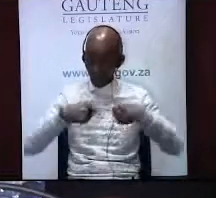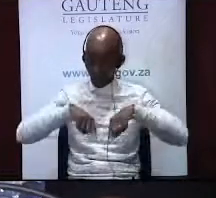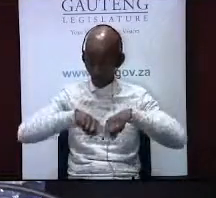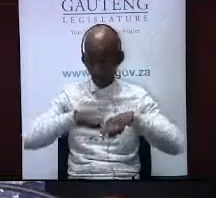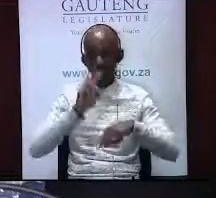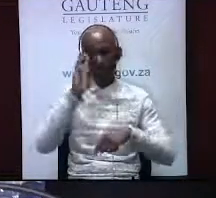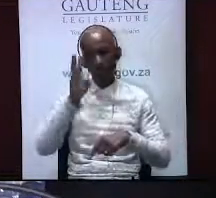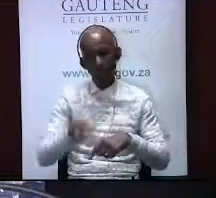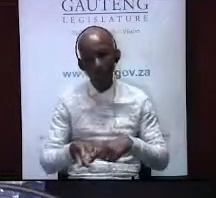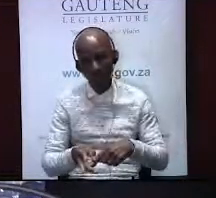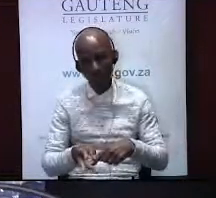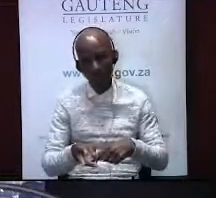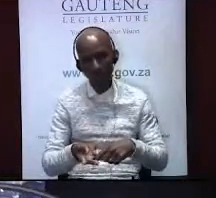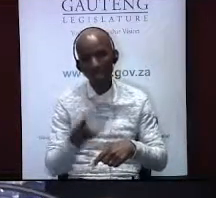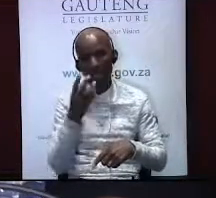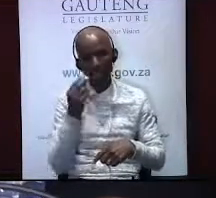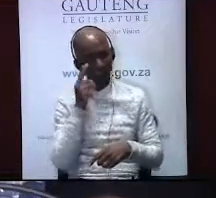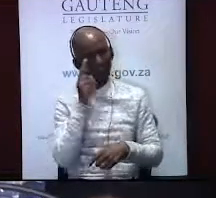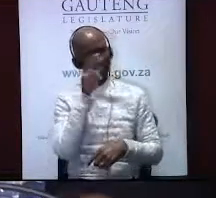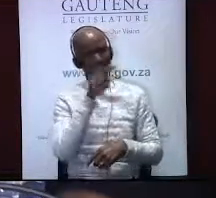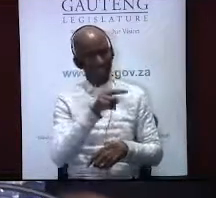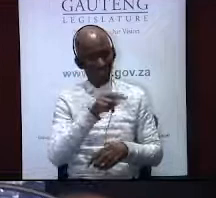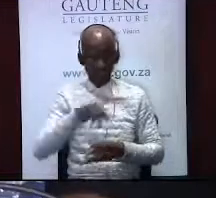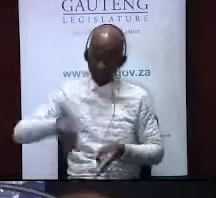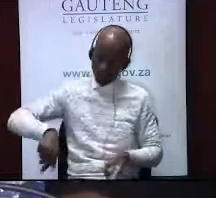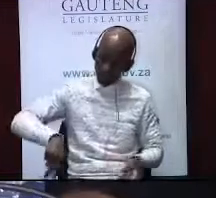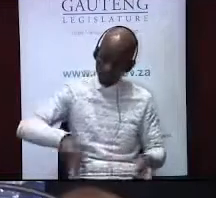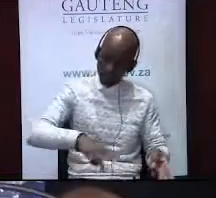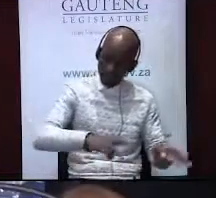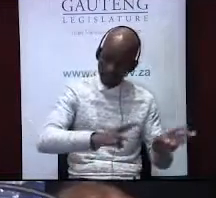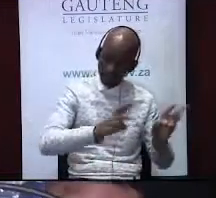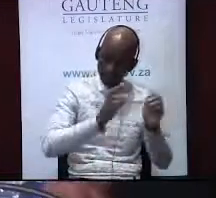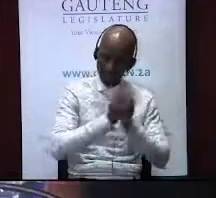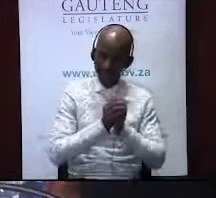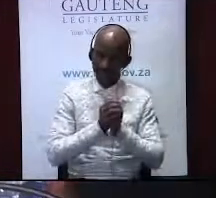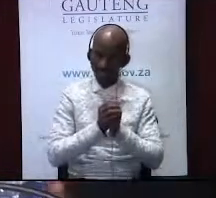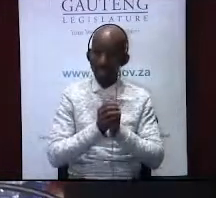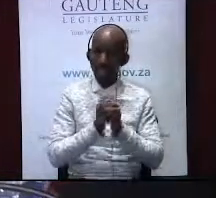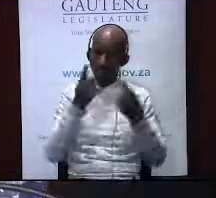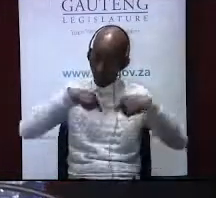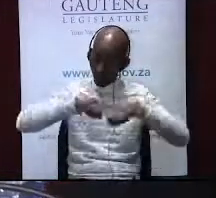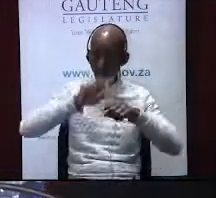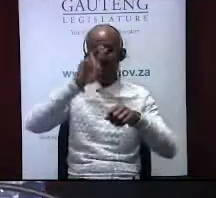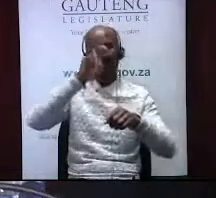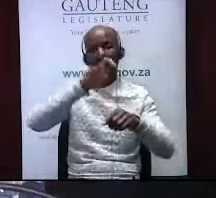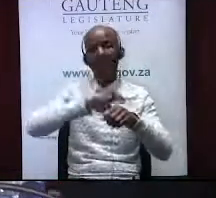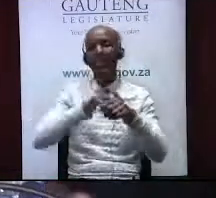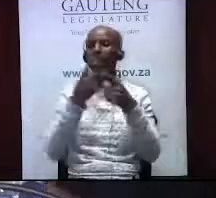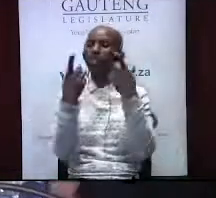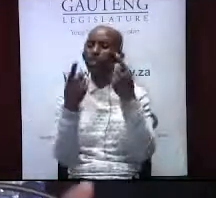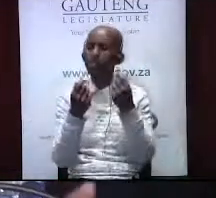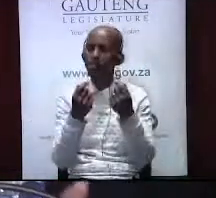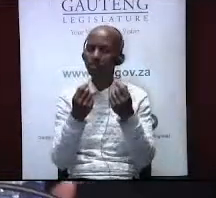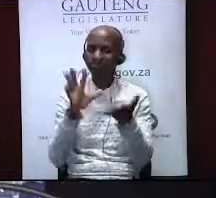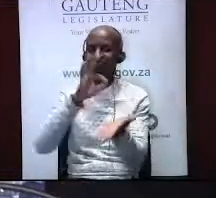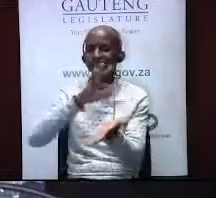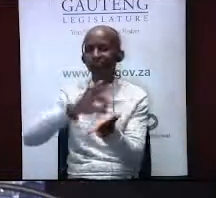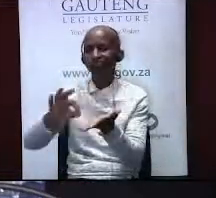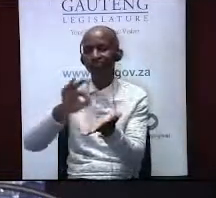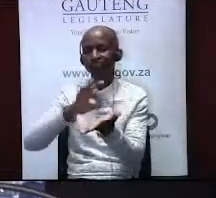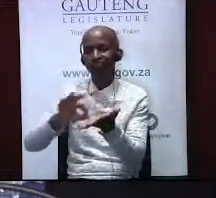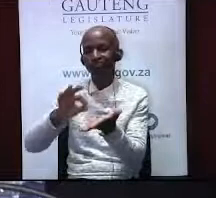in, you know, have you seen our streets? We need to do what you call spring